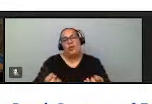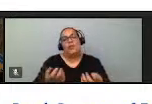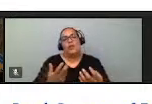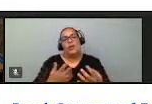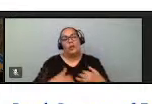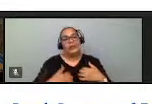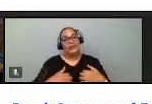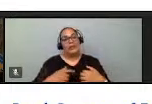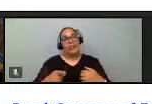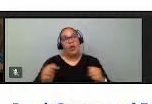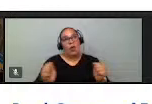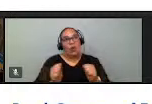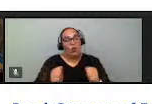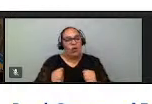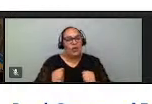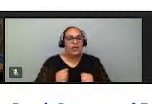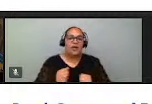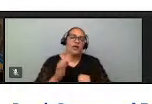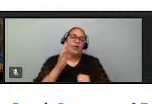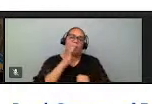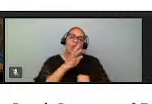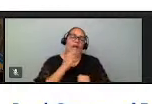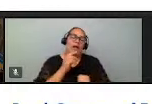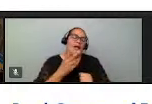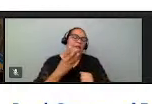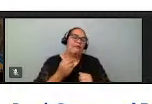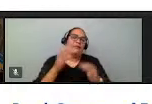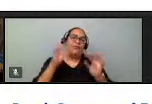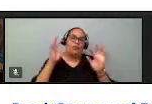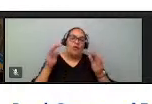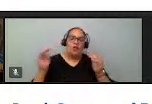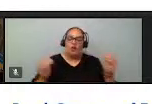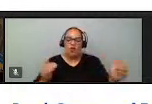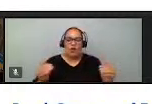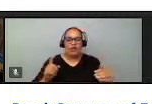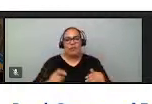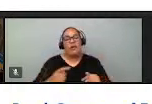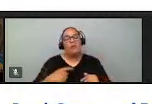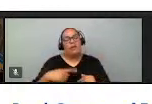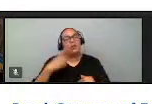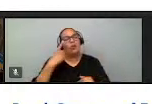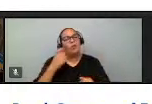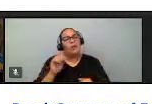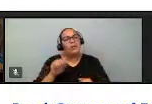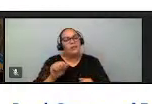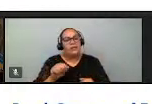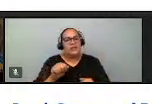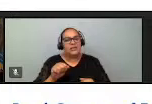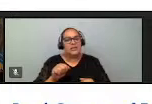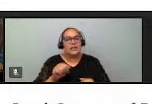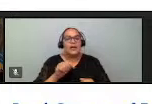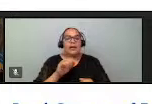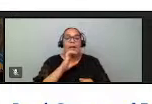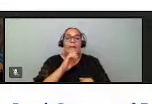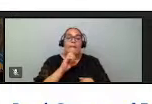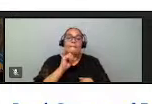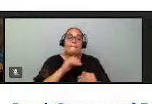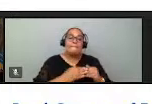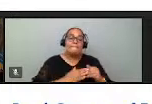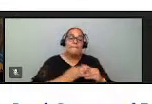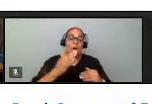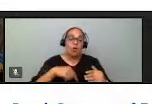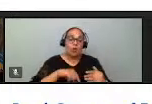forward this winter to not to have to contend with ranging and we do believe that that the more we